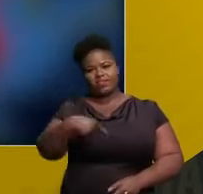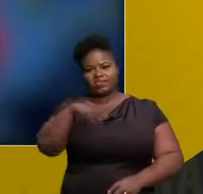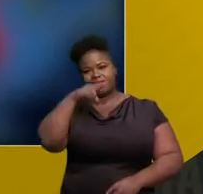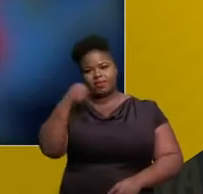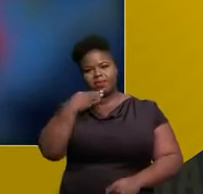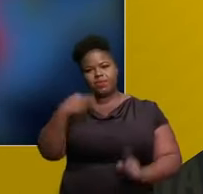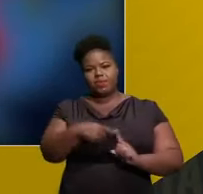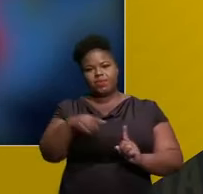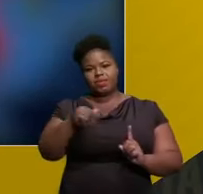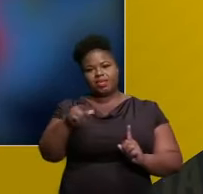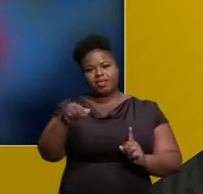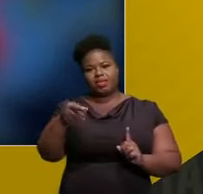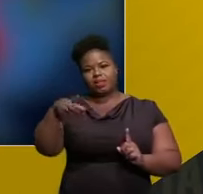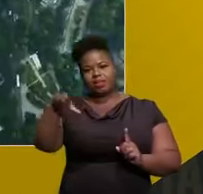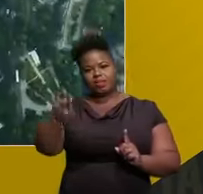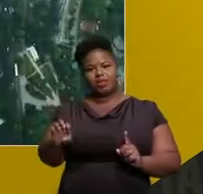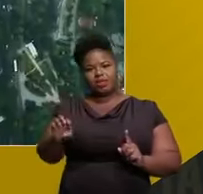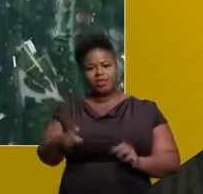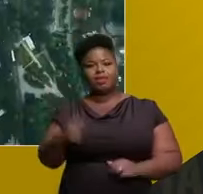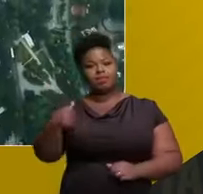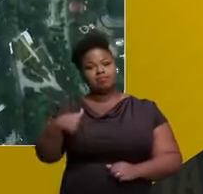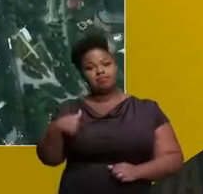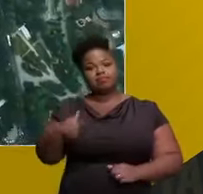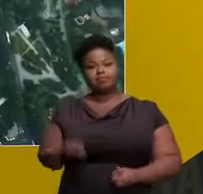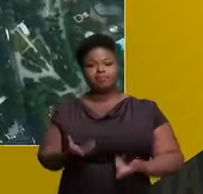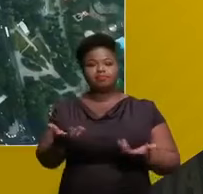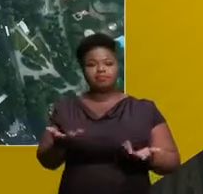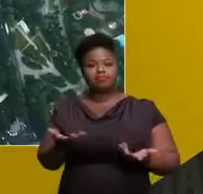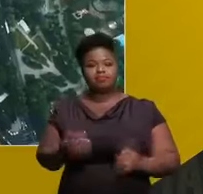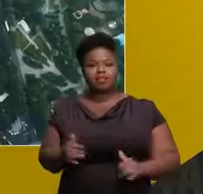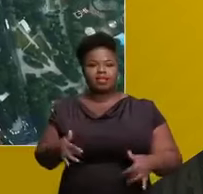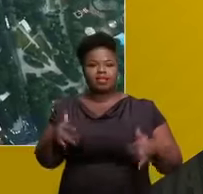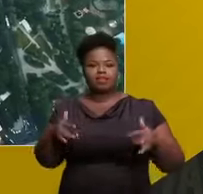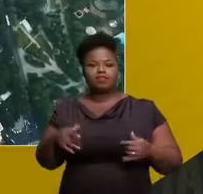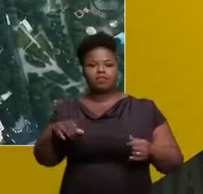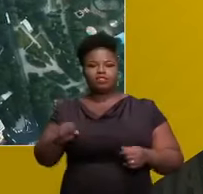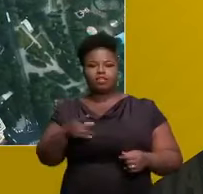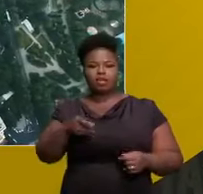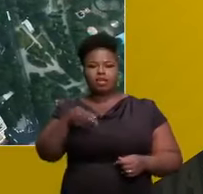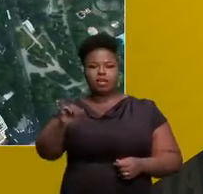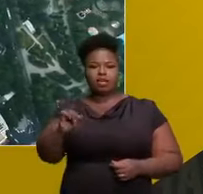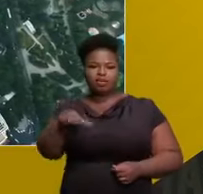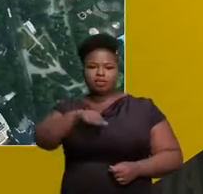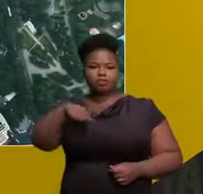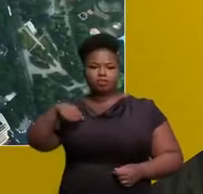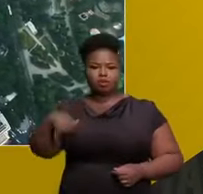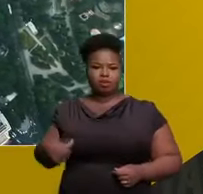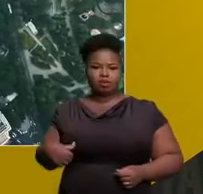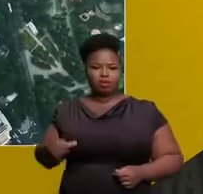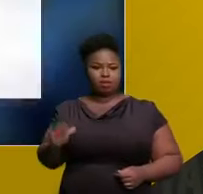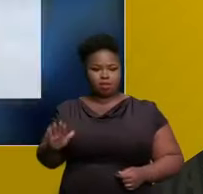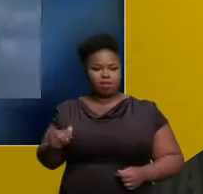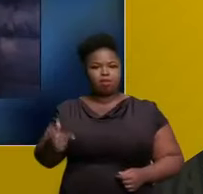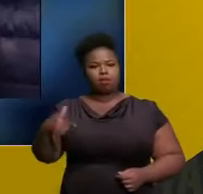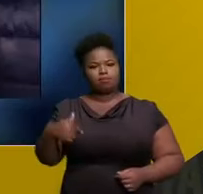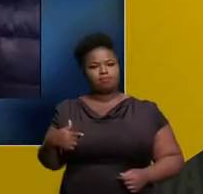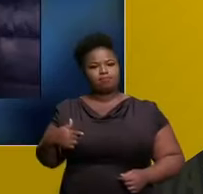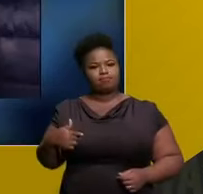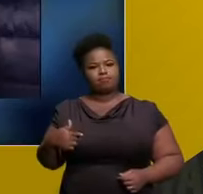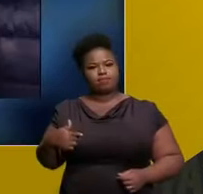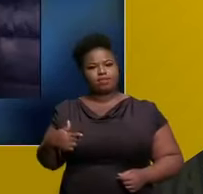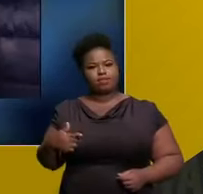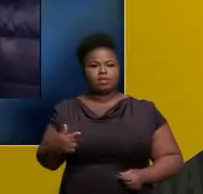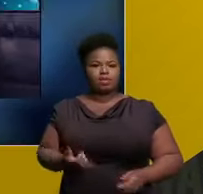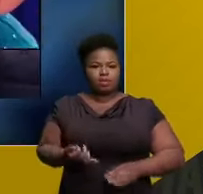My name is Kinelo Siate, and I am currently staying in Shanghai, in China. I am a